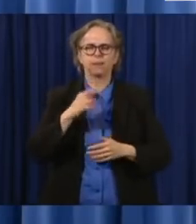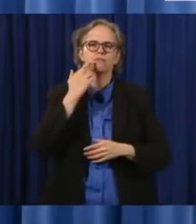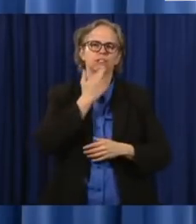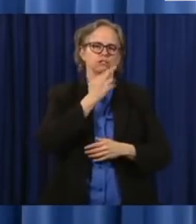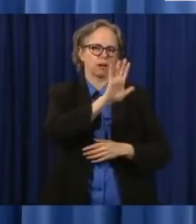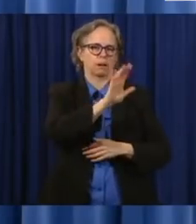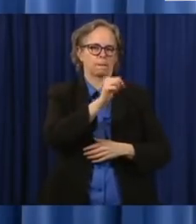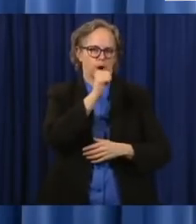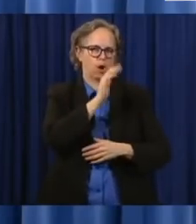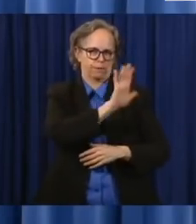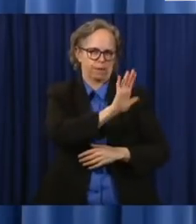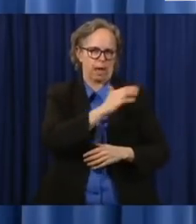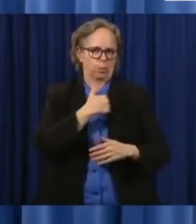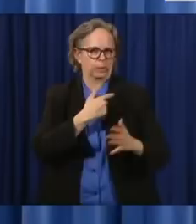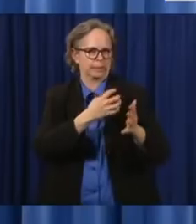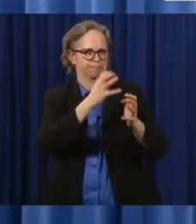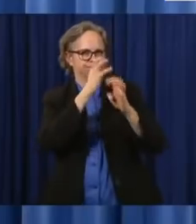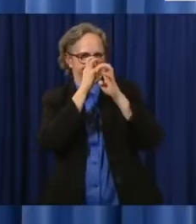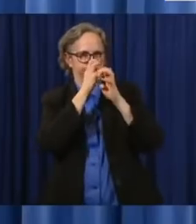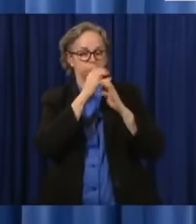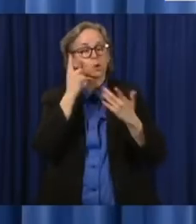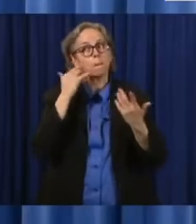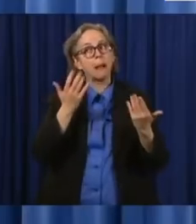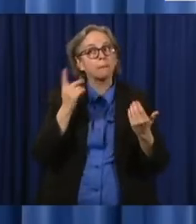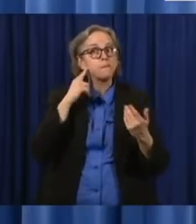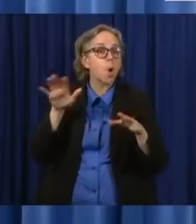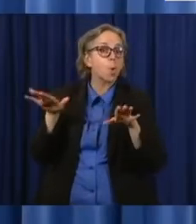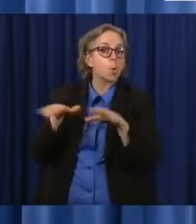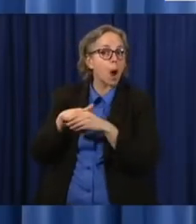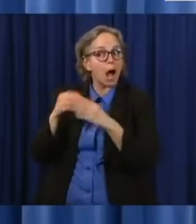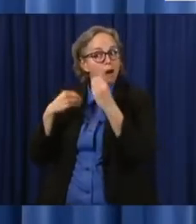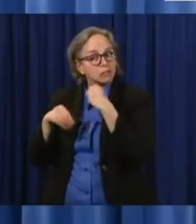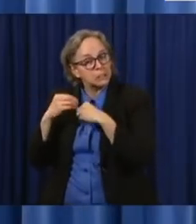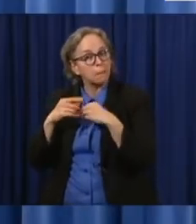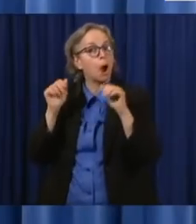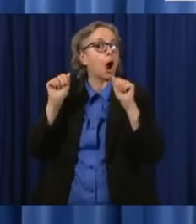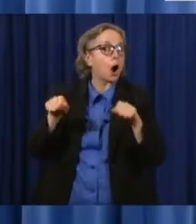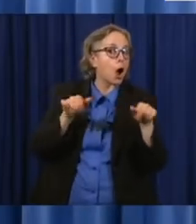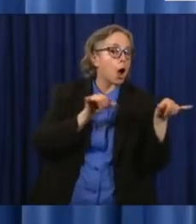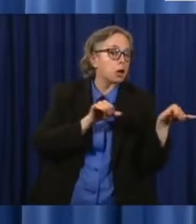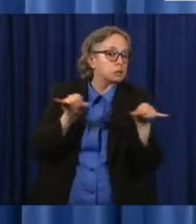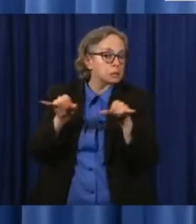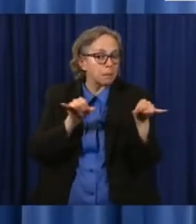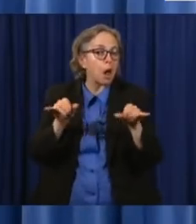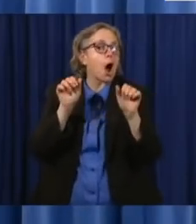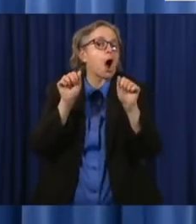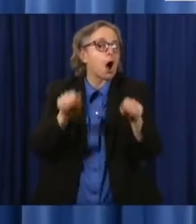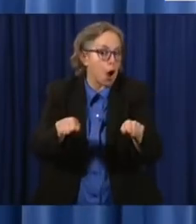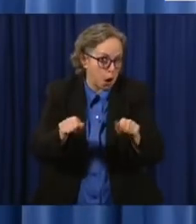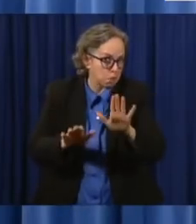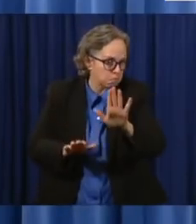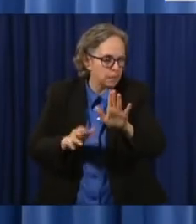that that you could do the same thing with a wedding reception. Thank you.